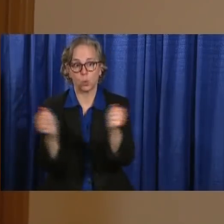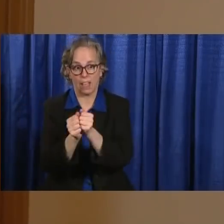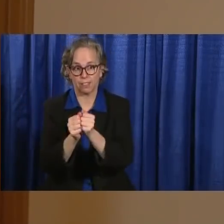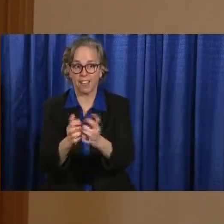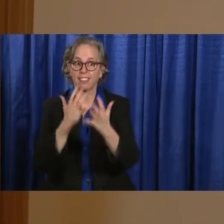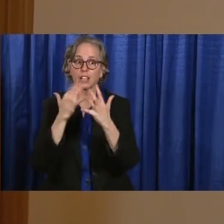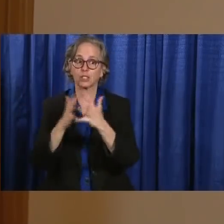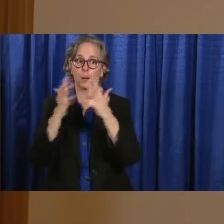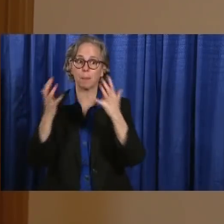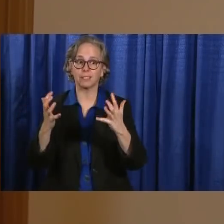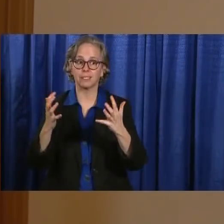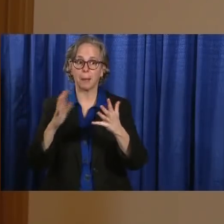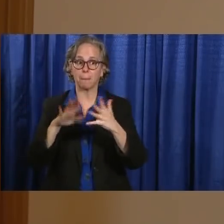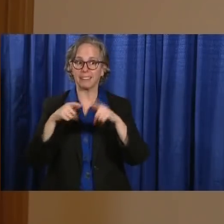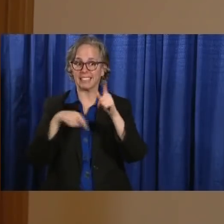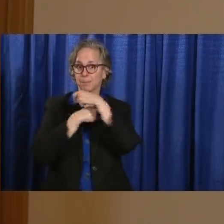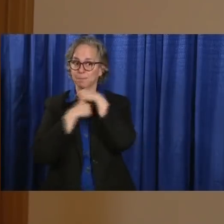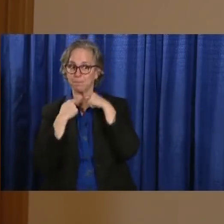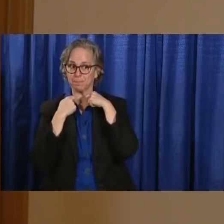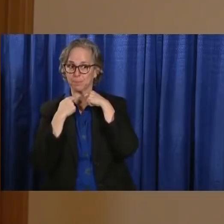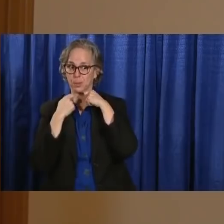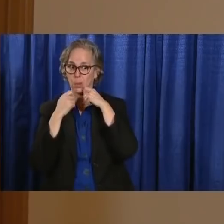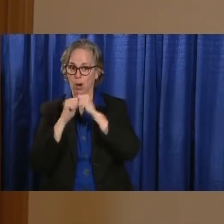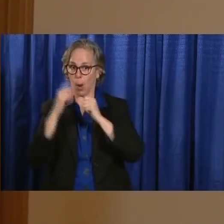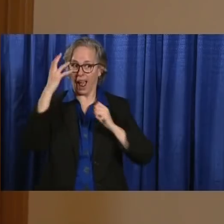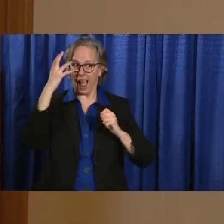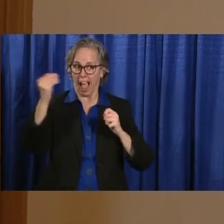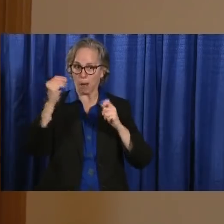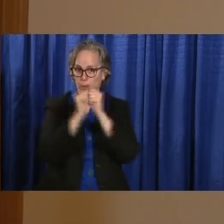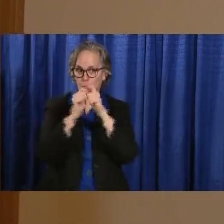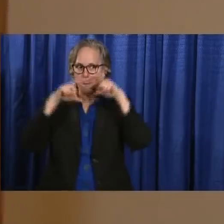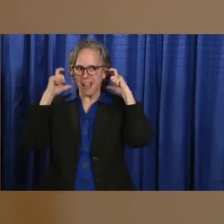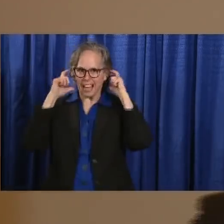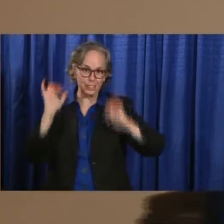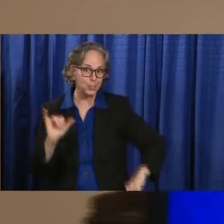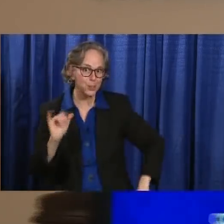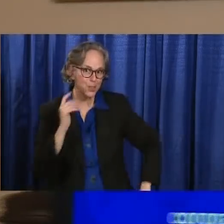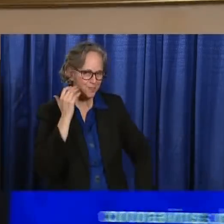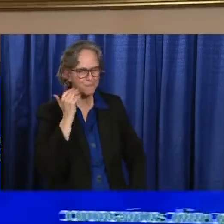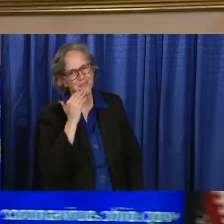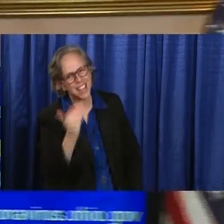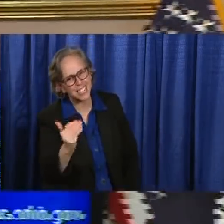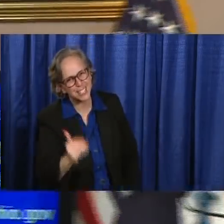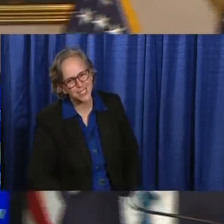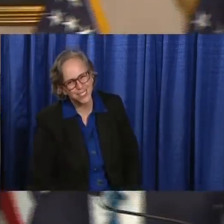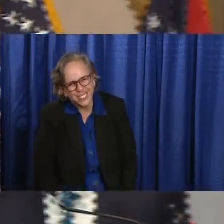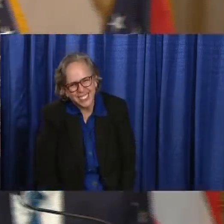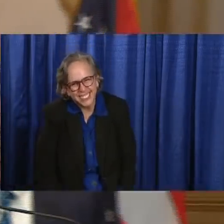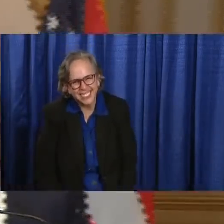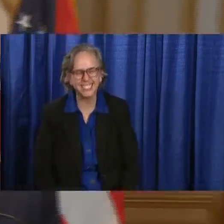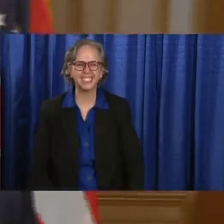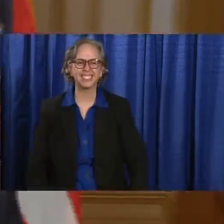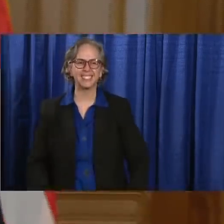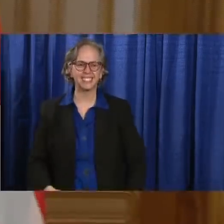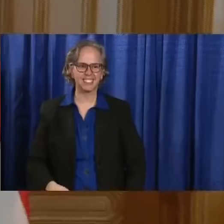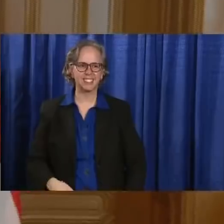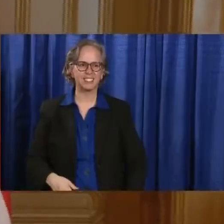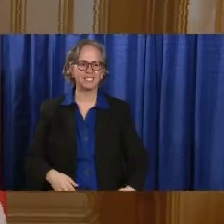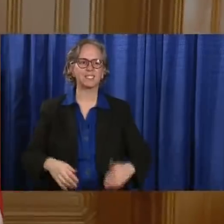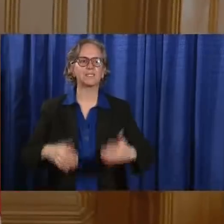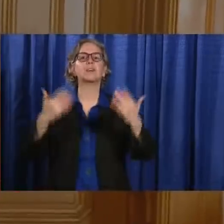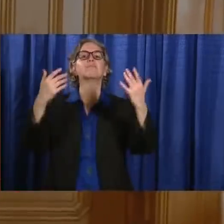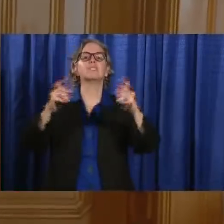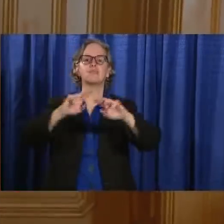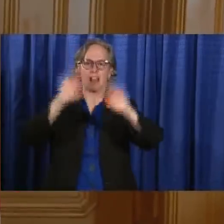cape, and when you're out and about, don your mask. Thank you. We'll be happy to take some questions.